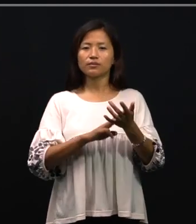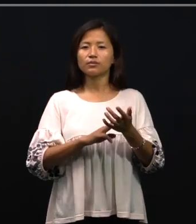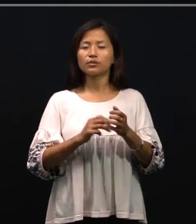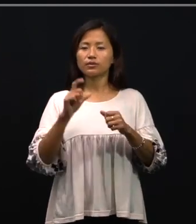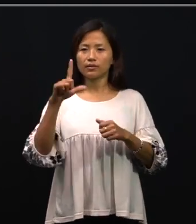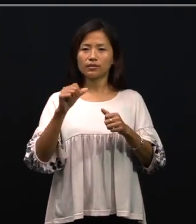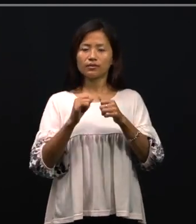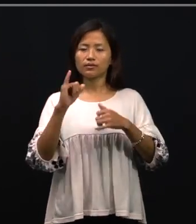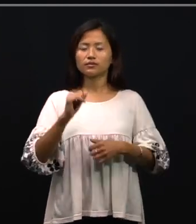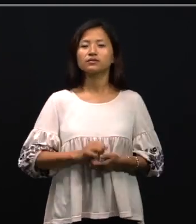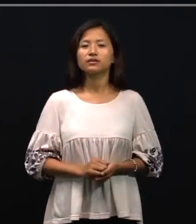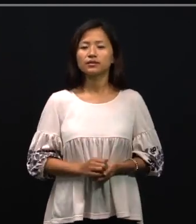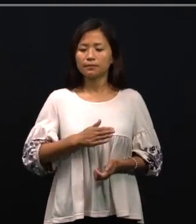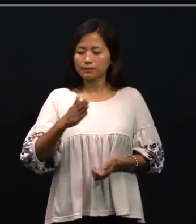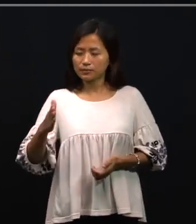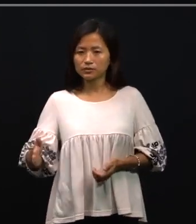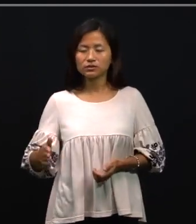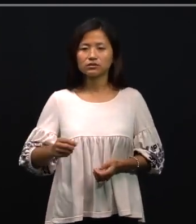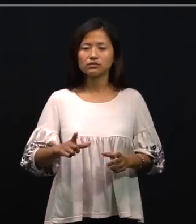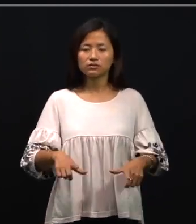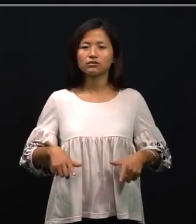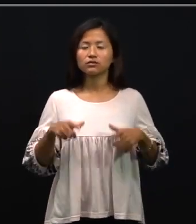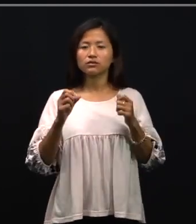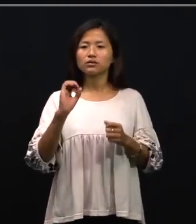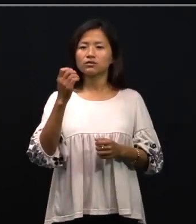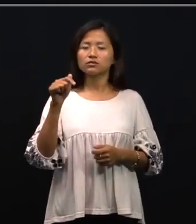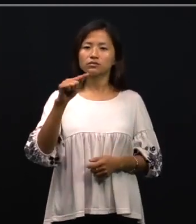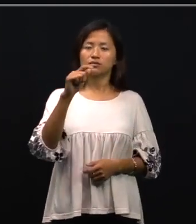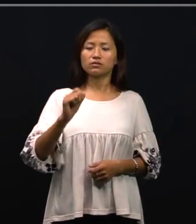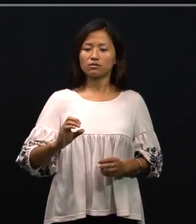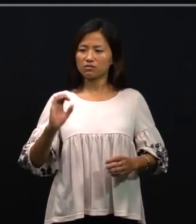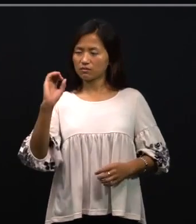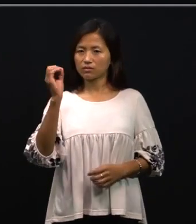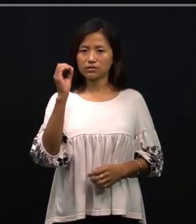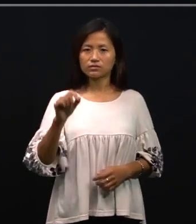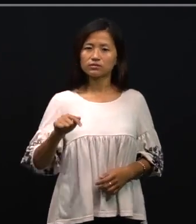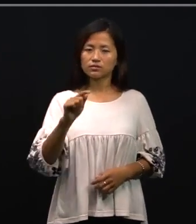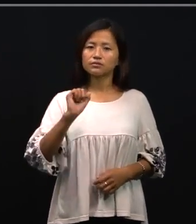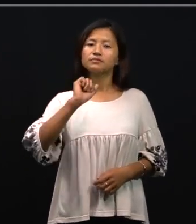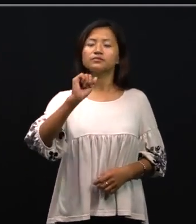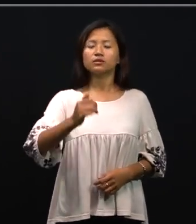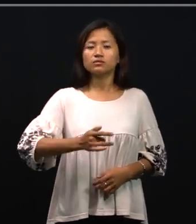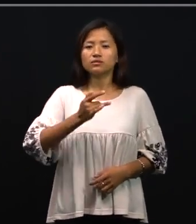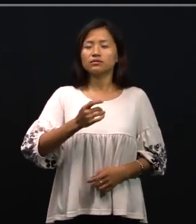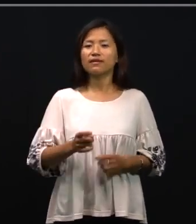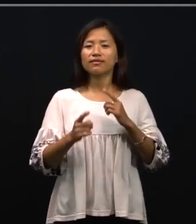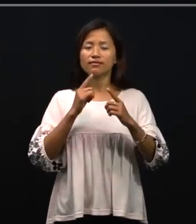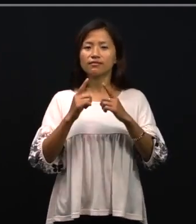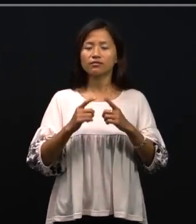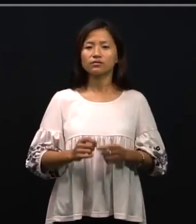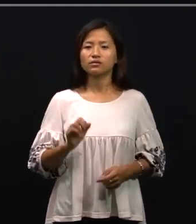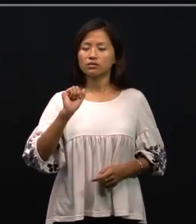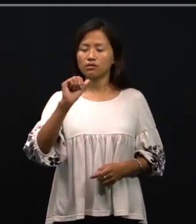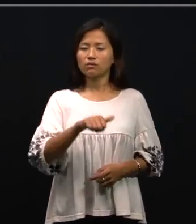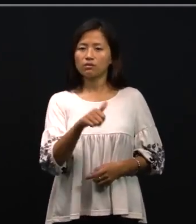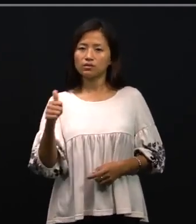stimuli. Besides this, living organisms, they can organize themselves, then they also can interact with one another. But some